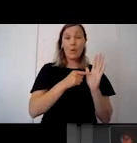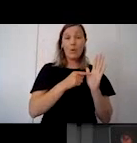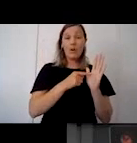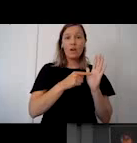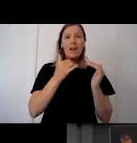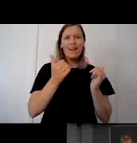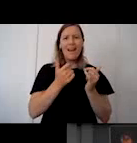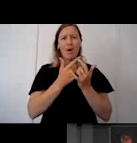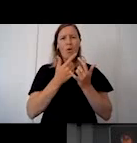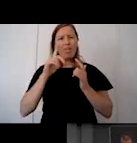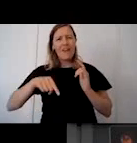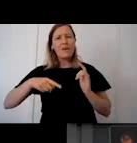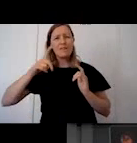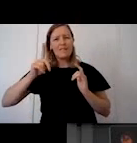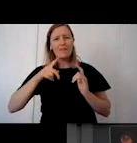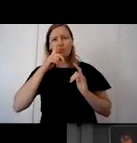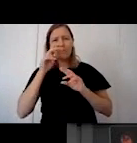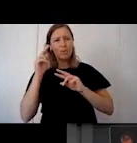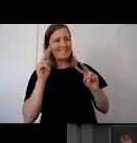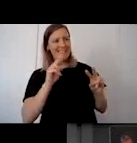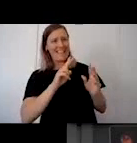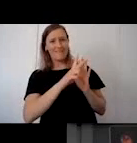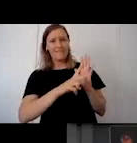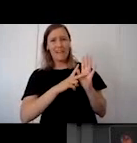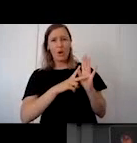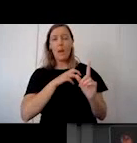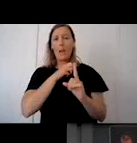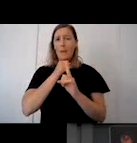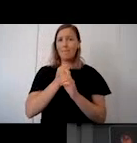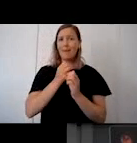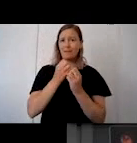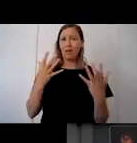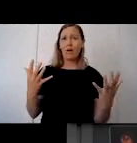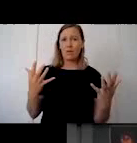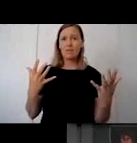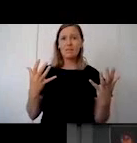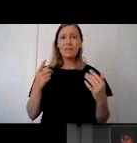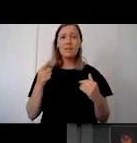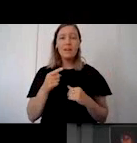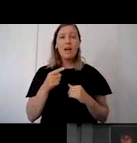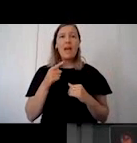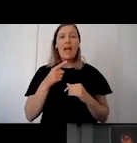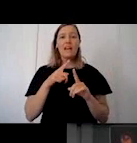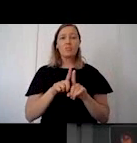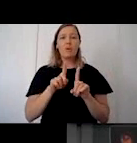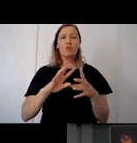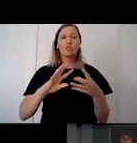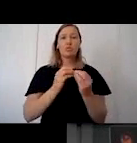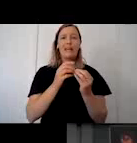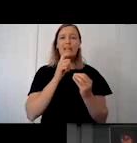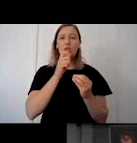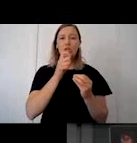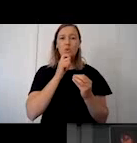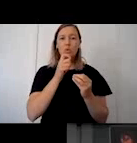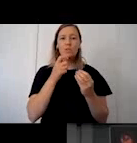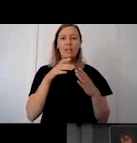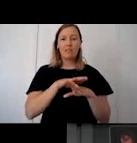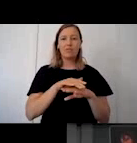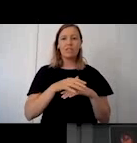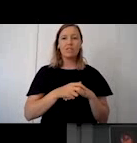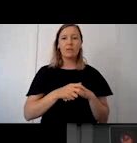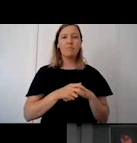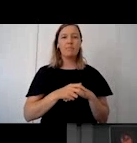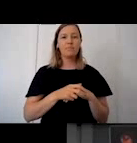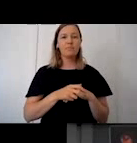seen thousands of times and has had a lot of impact, including generating news coverage. In other words, if I had called a news organization and